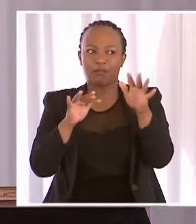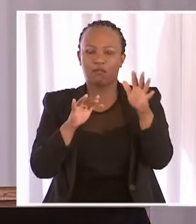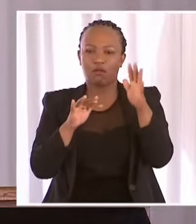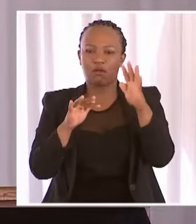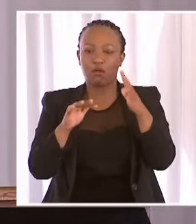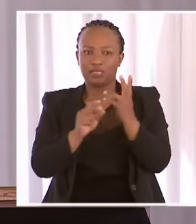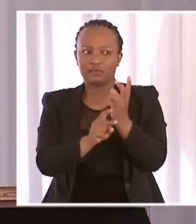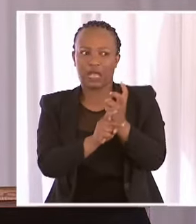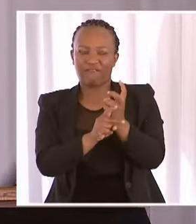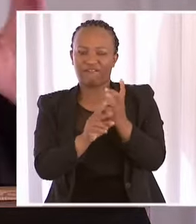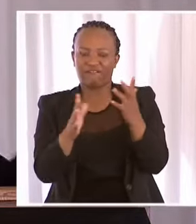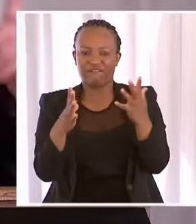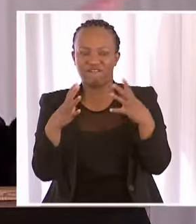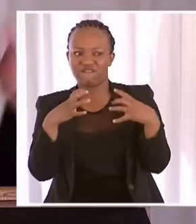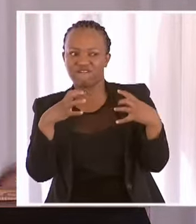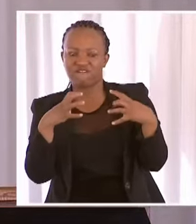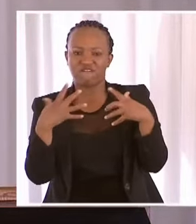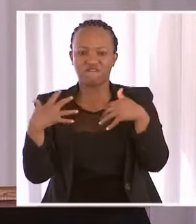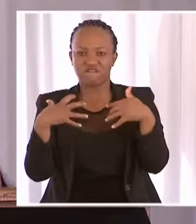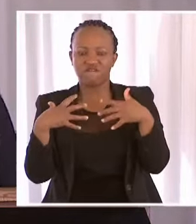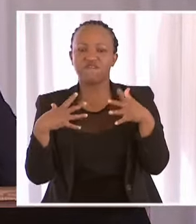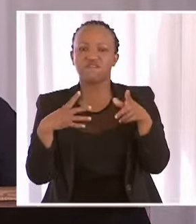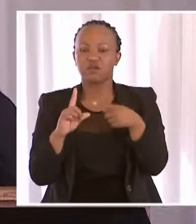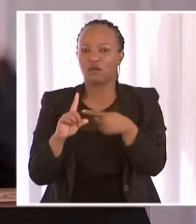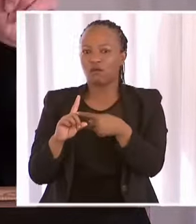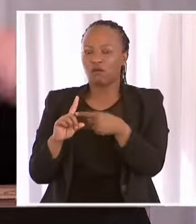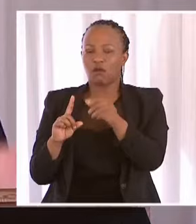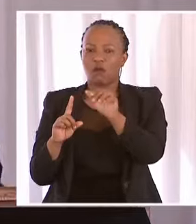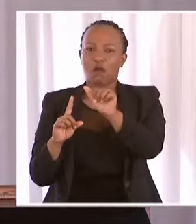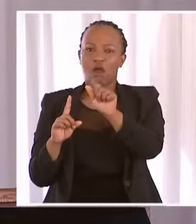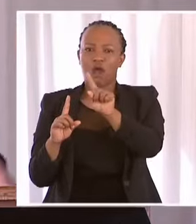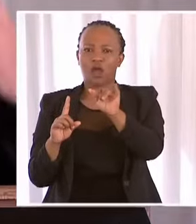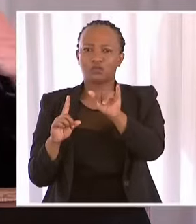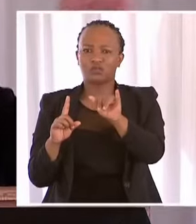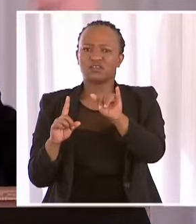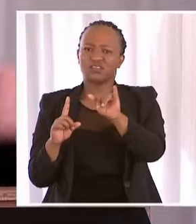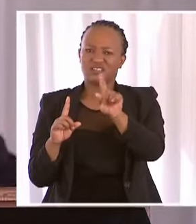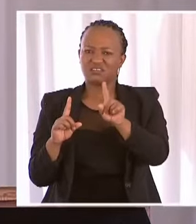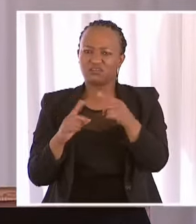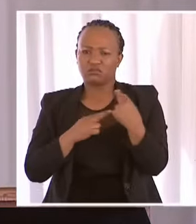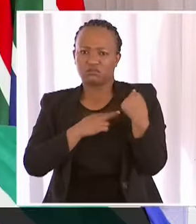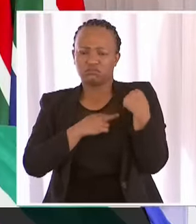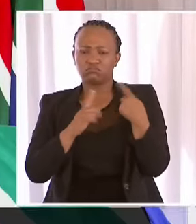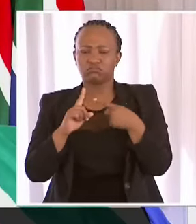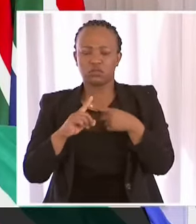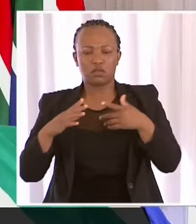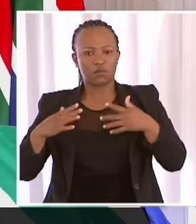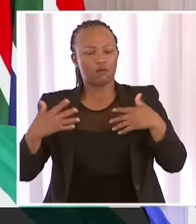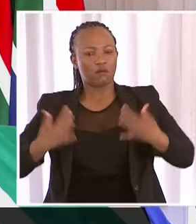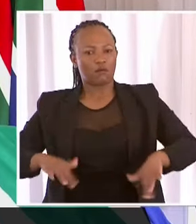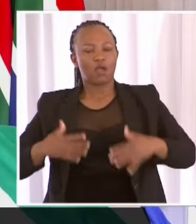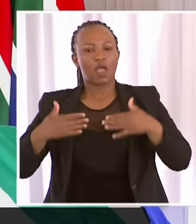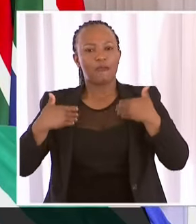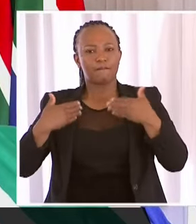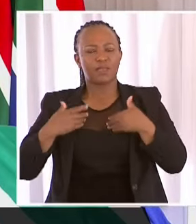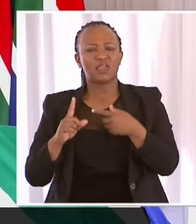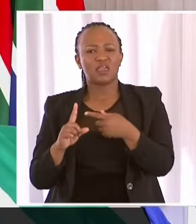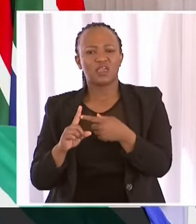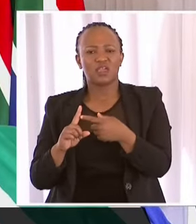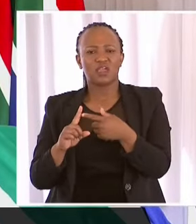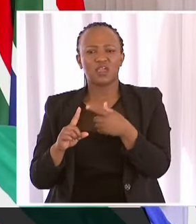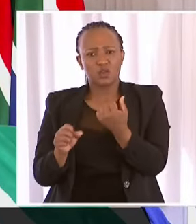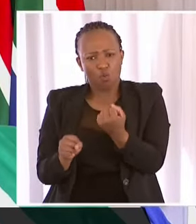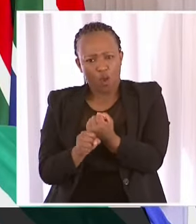know, it's a tough battle. And he carried that responsibility, and he was pleased to admit it. Comrade Aziz worked with